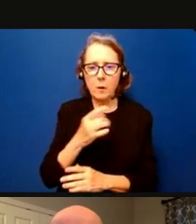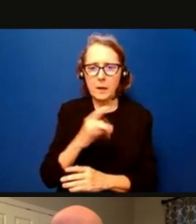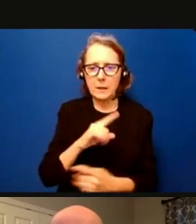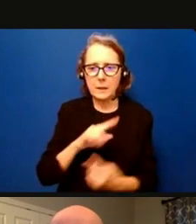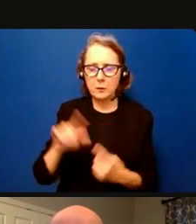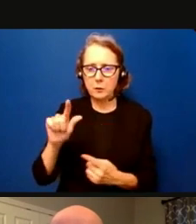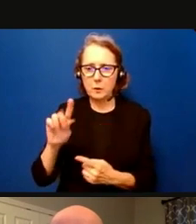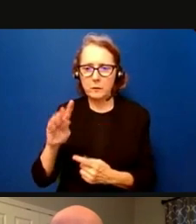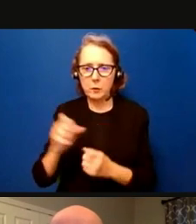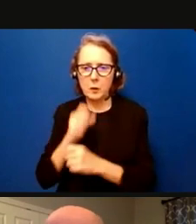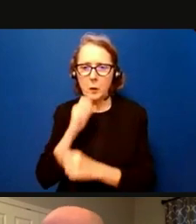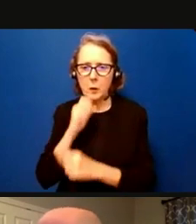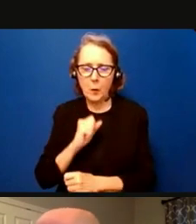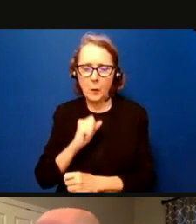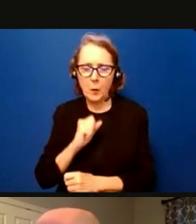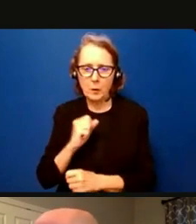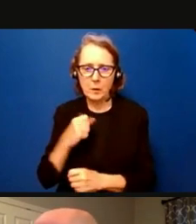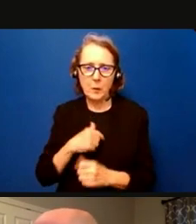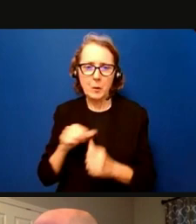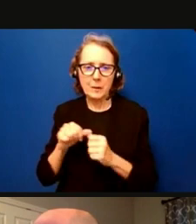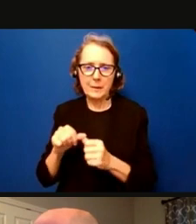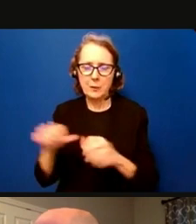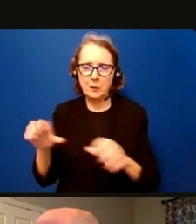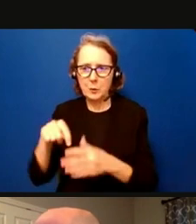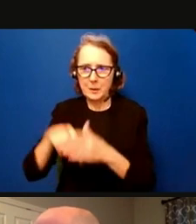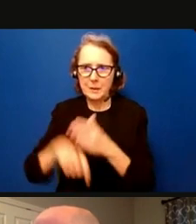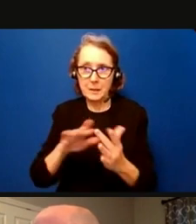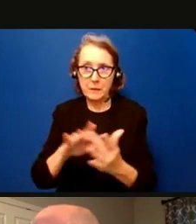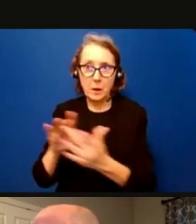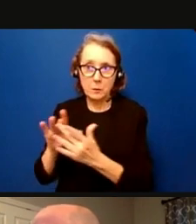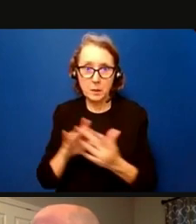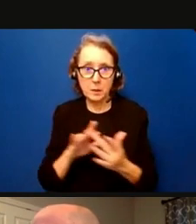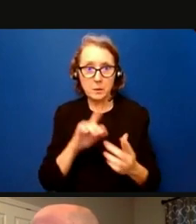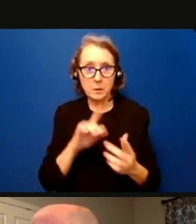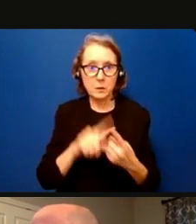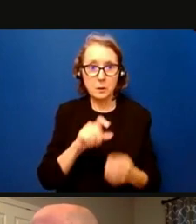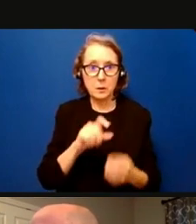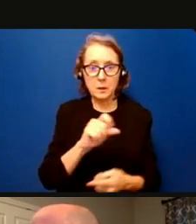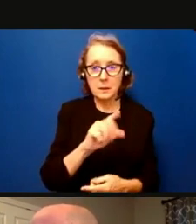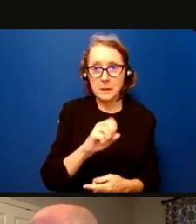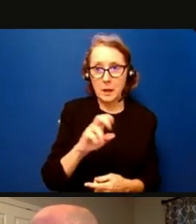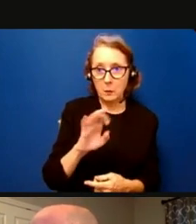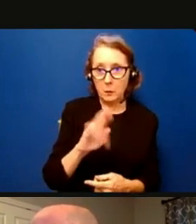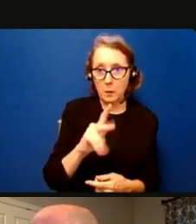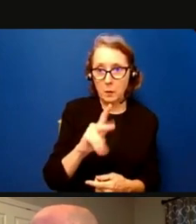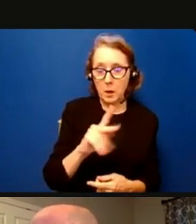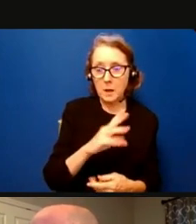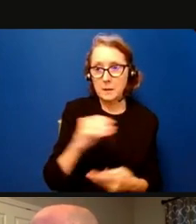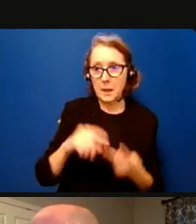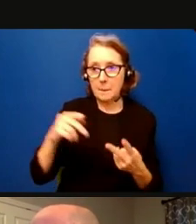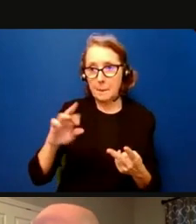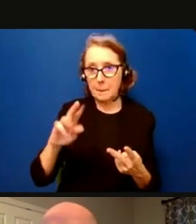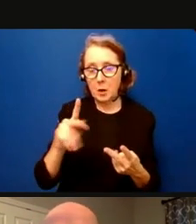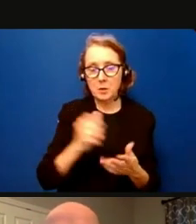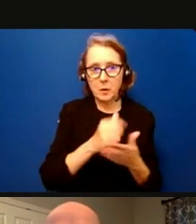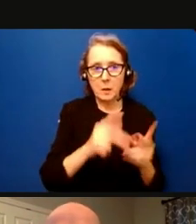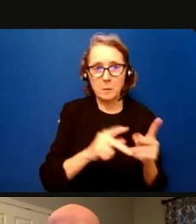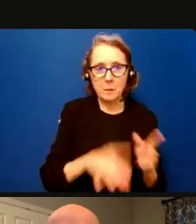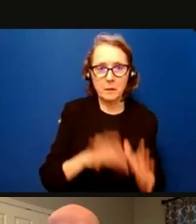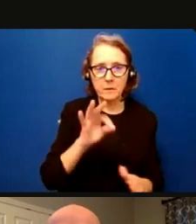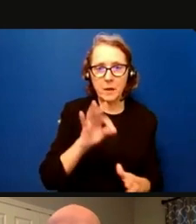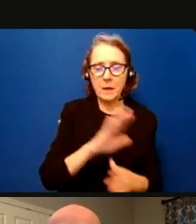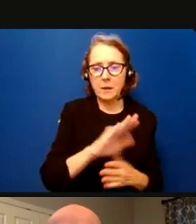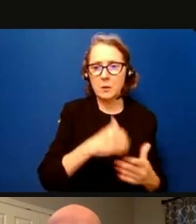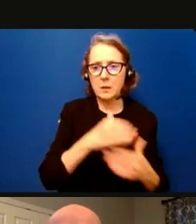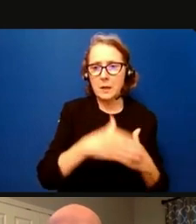We plan to continue to do intensive outreach to sidewalks and to parks to help those folks find their